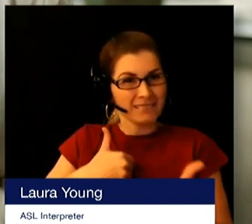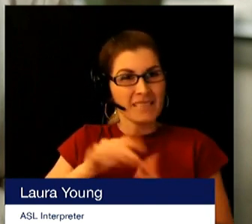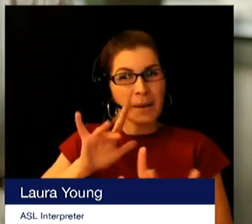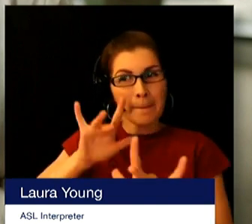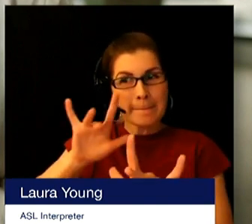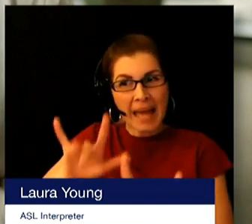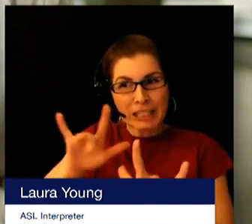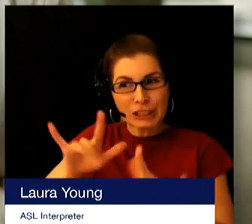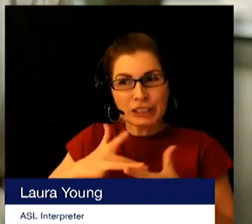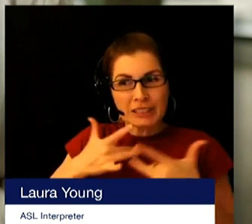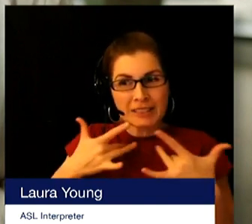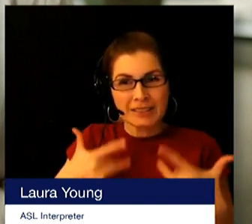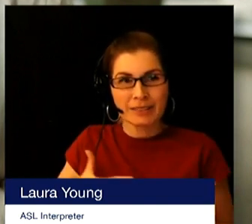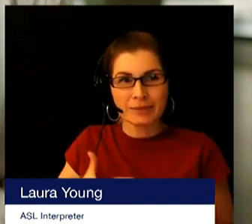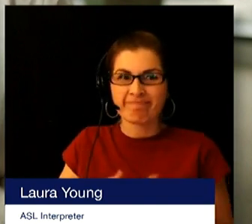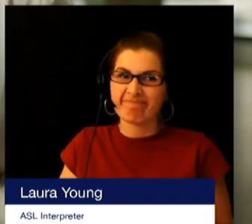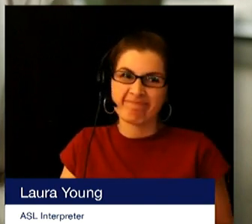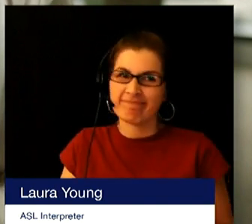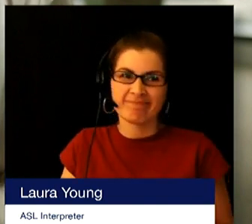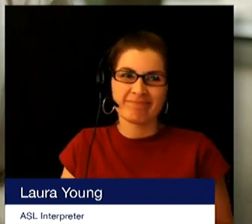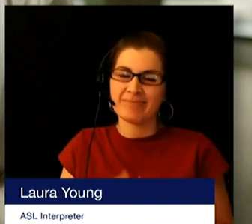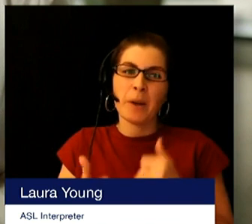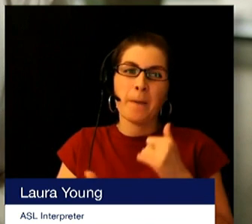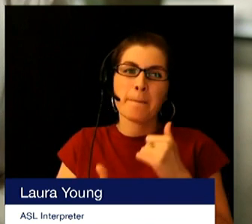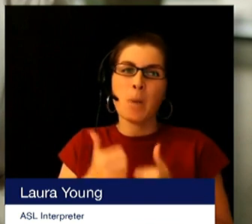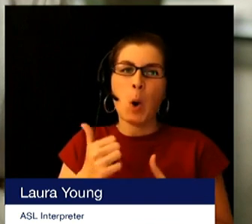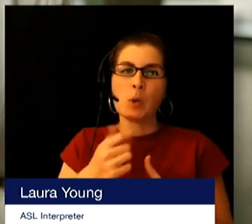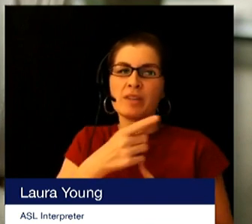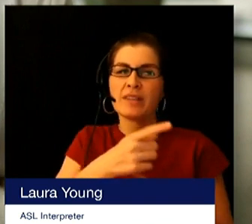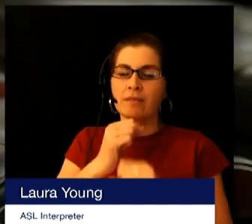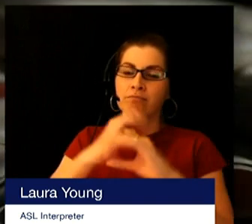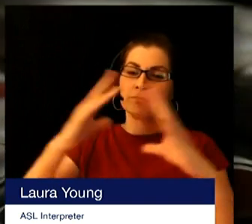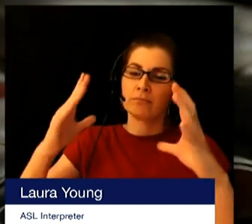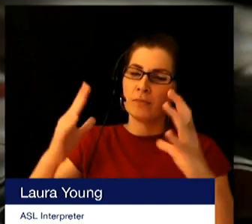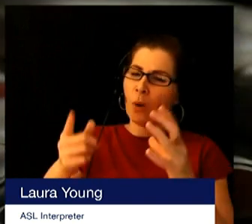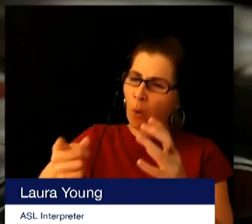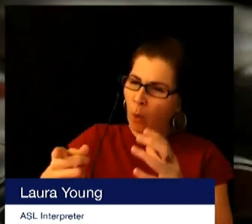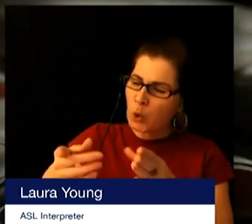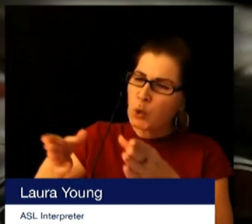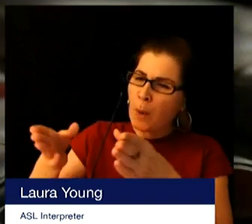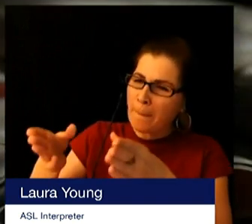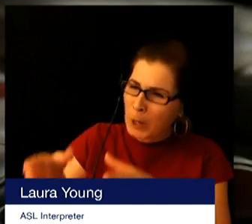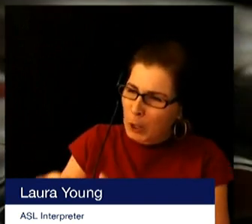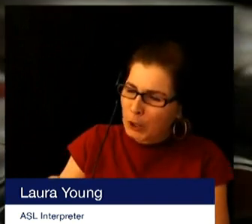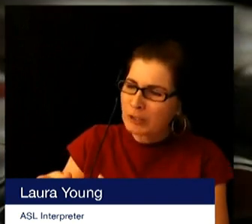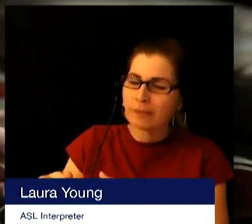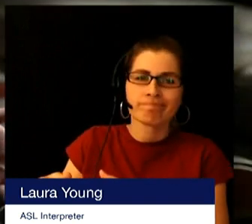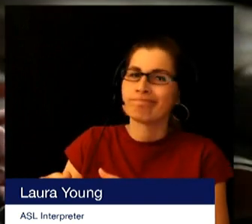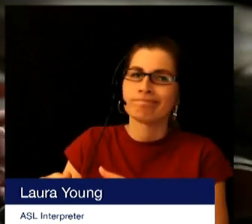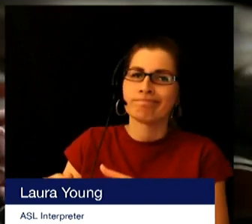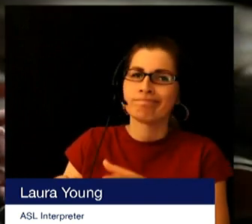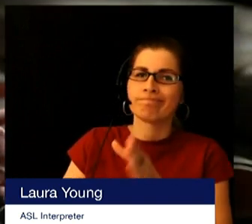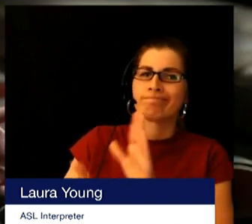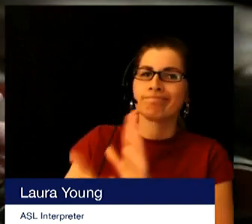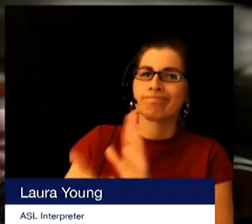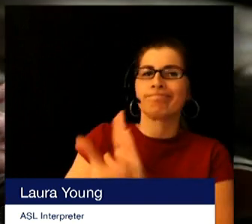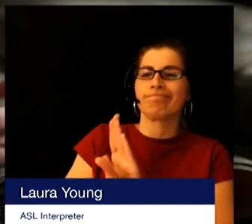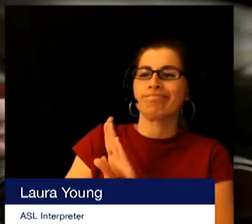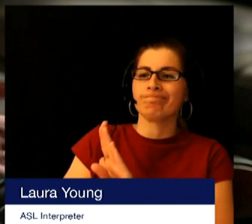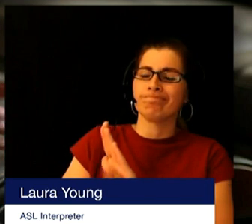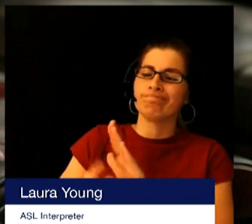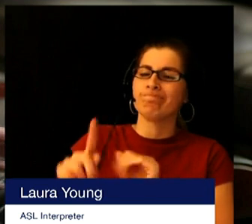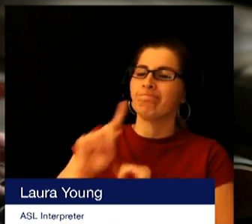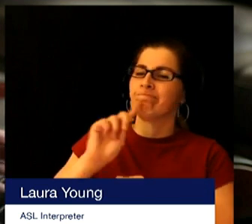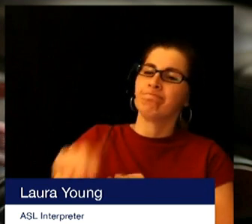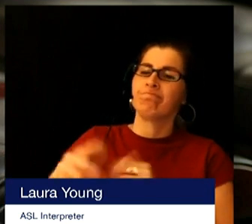as a person. I understand there's some more things we can do. Sometimes statute binds them. I think that true justice,